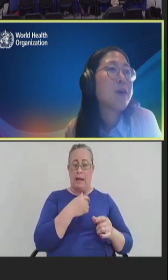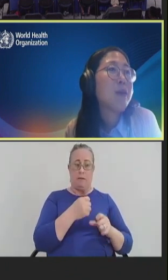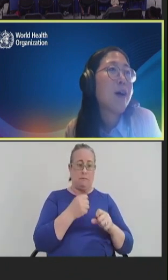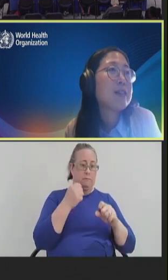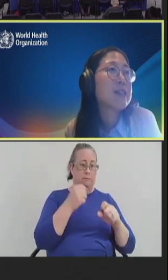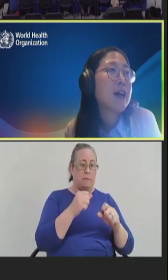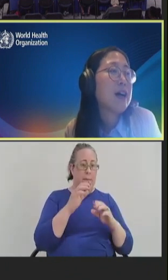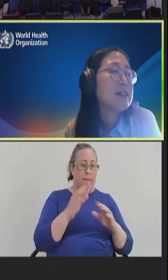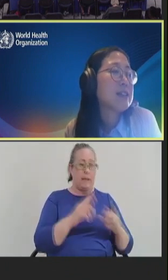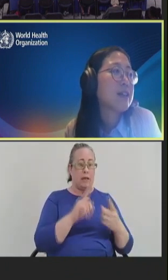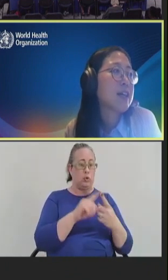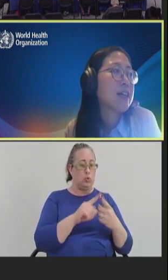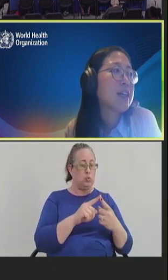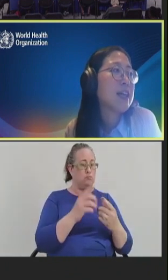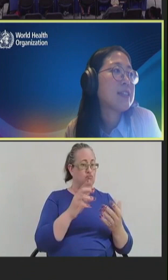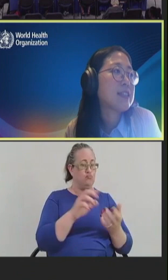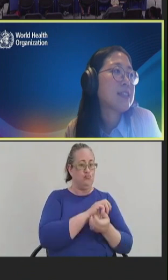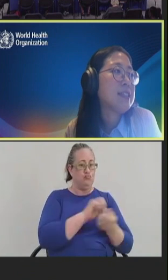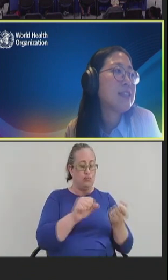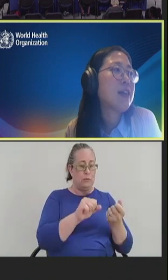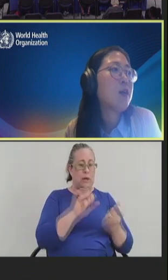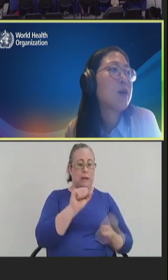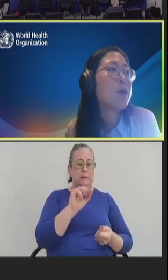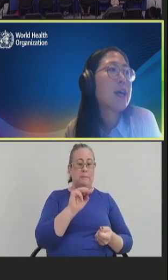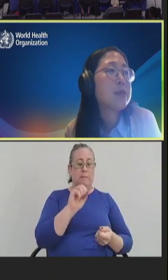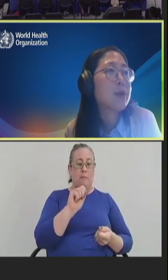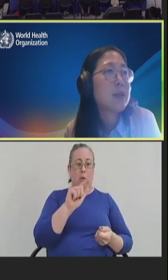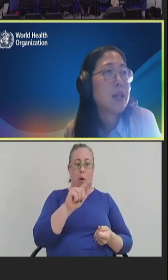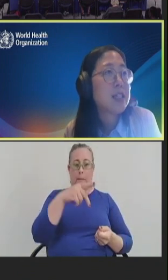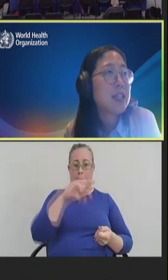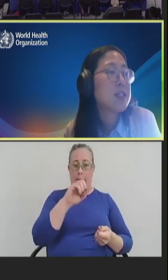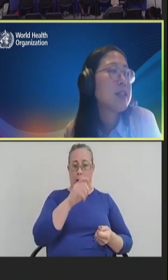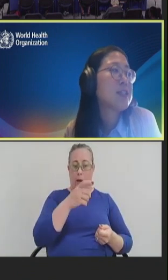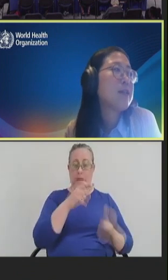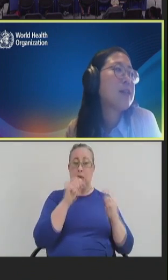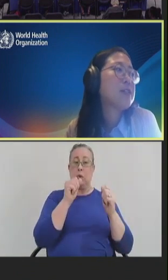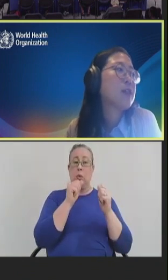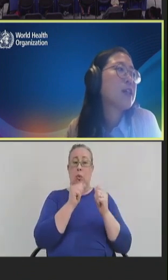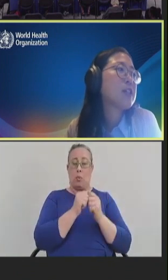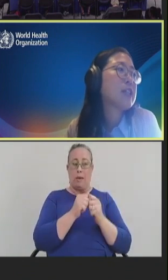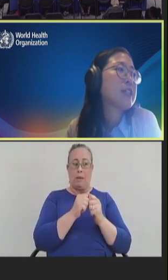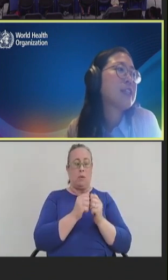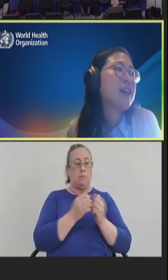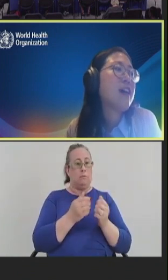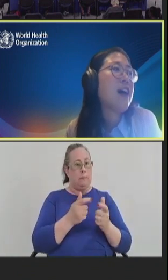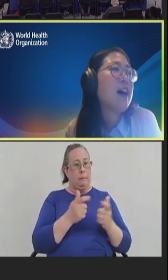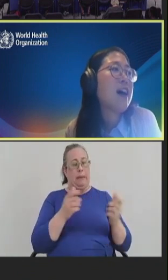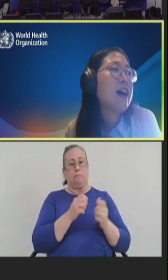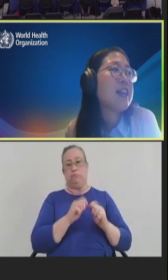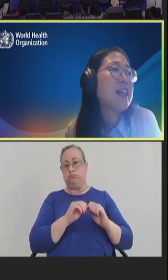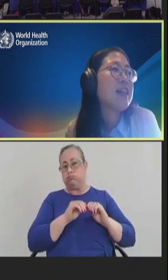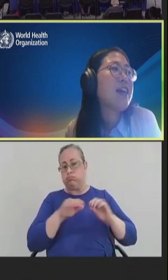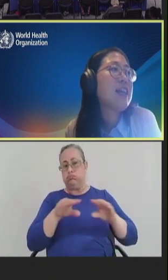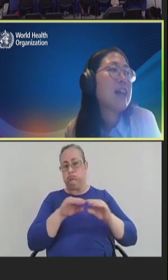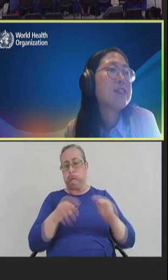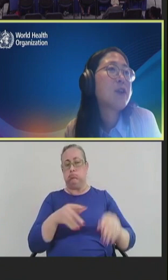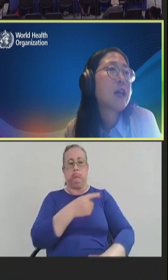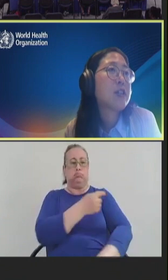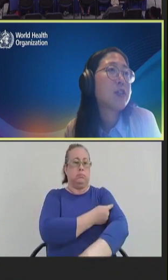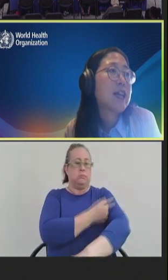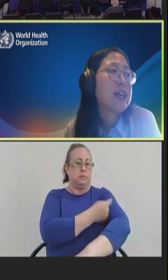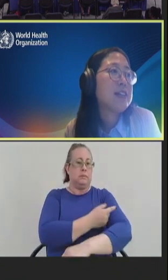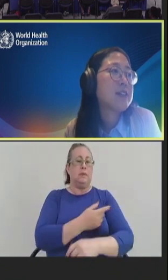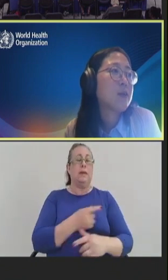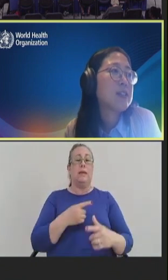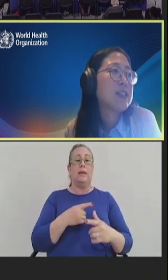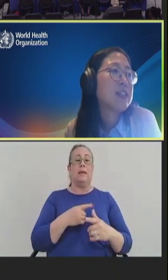eradicate smallpox starting in the late 60s with widespread immunization and surveillance strategies. And then last known